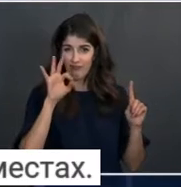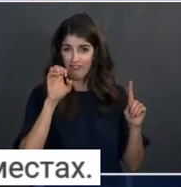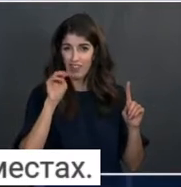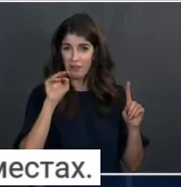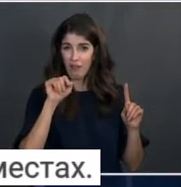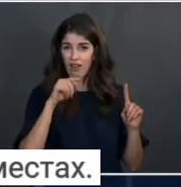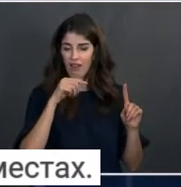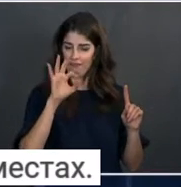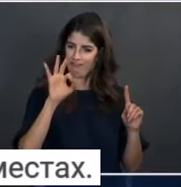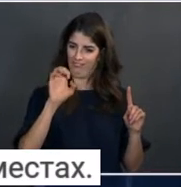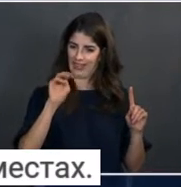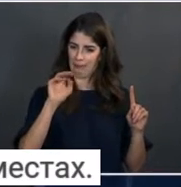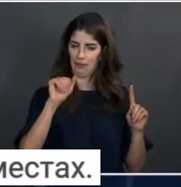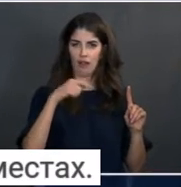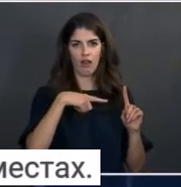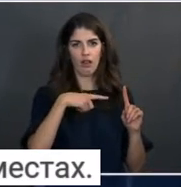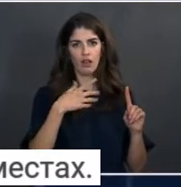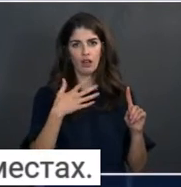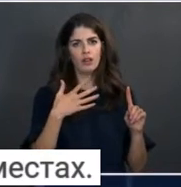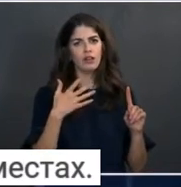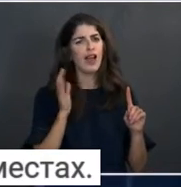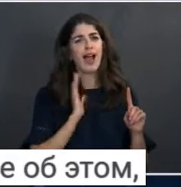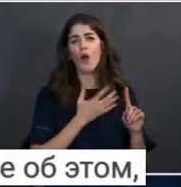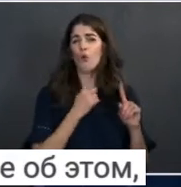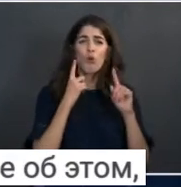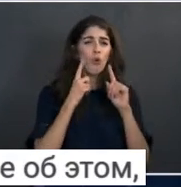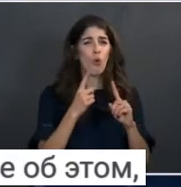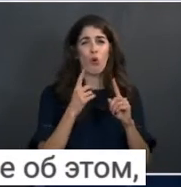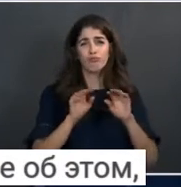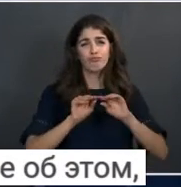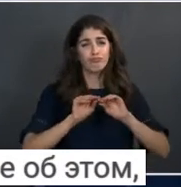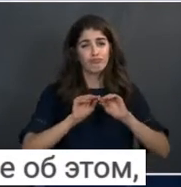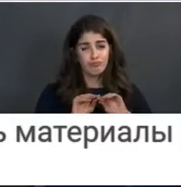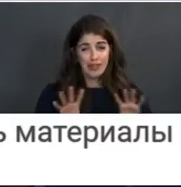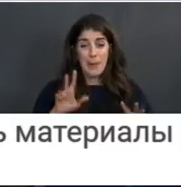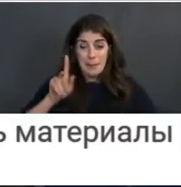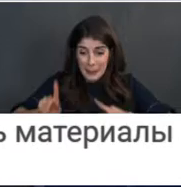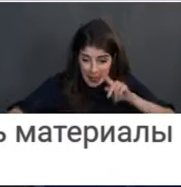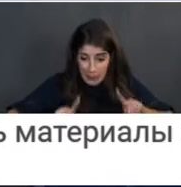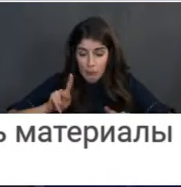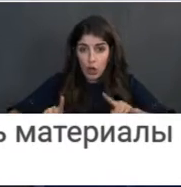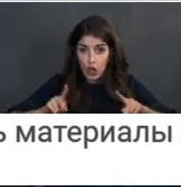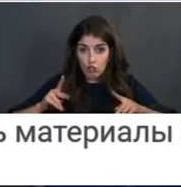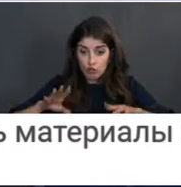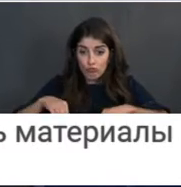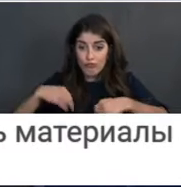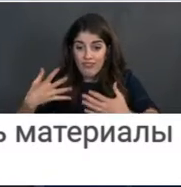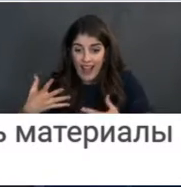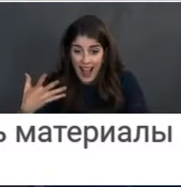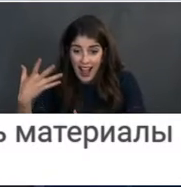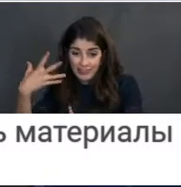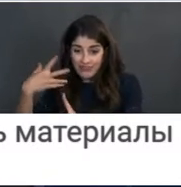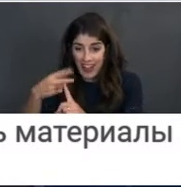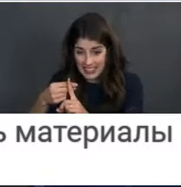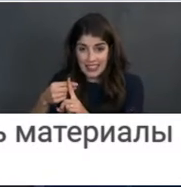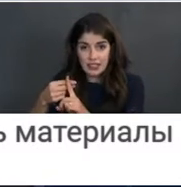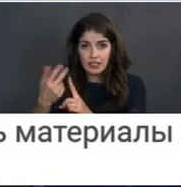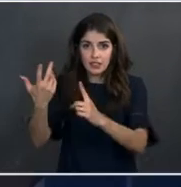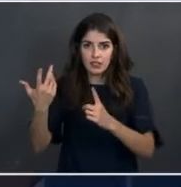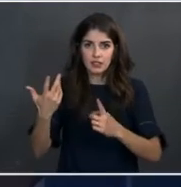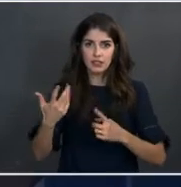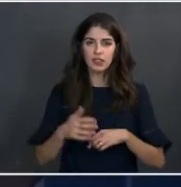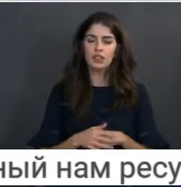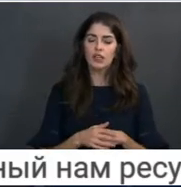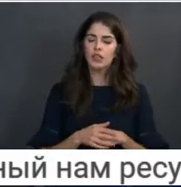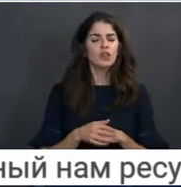ensuring that we have vaccinators on the ground. I know that's not what you're asking about, but also the ability to move materials and move